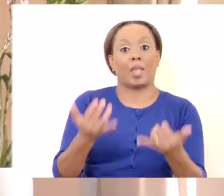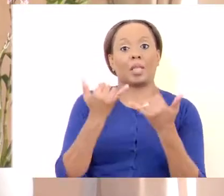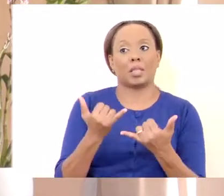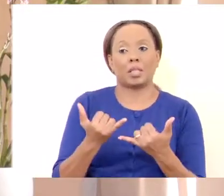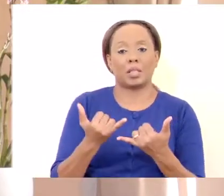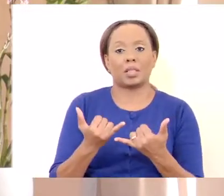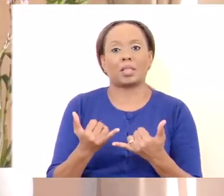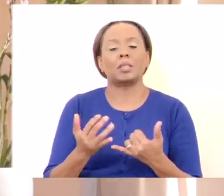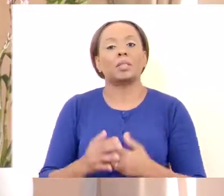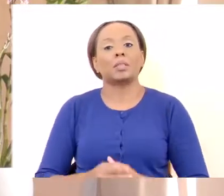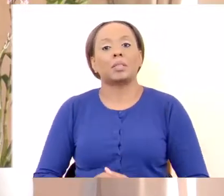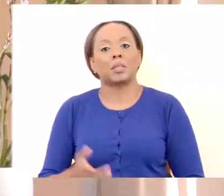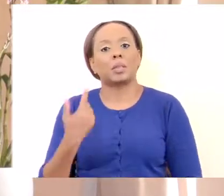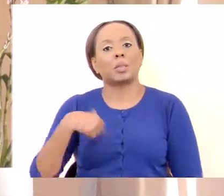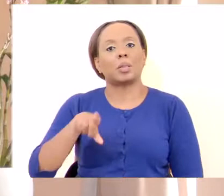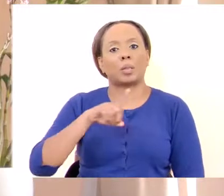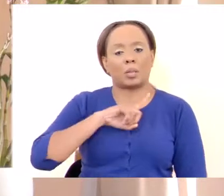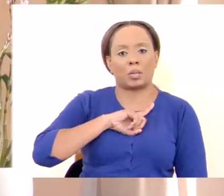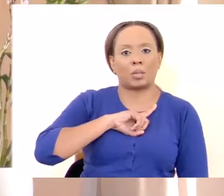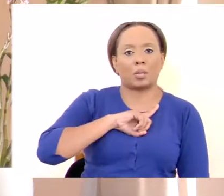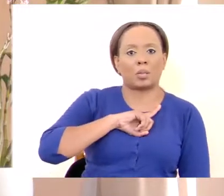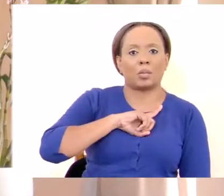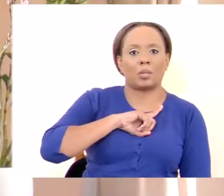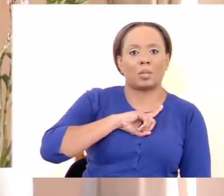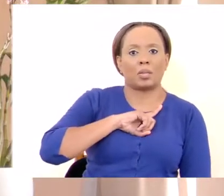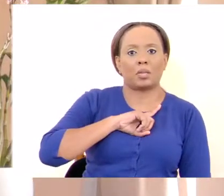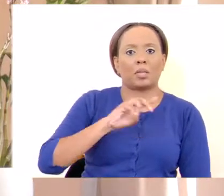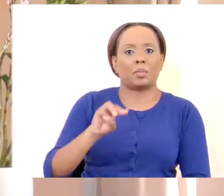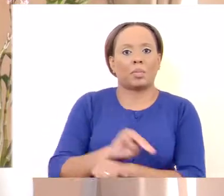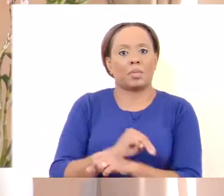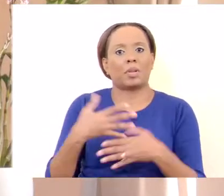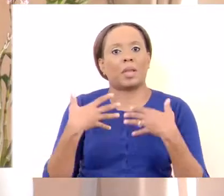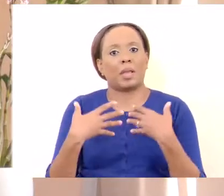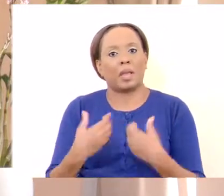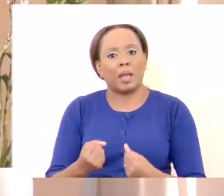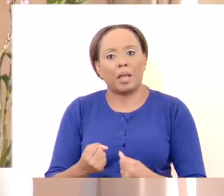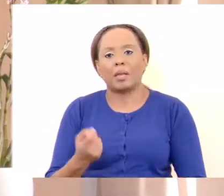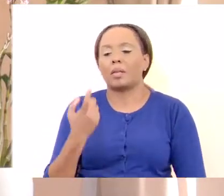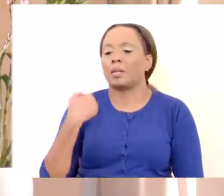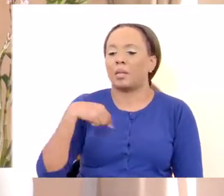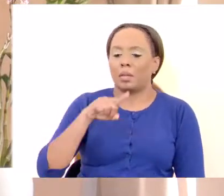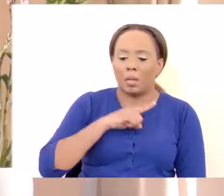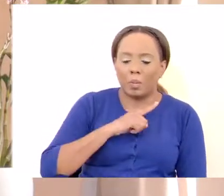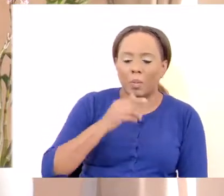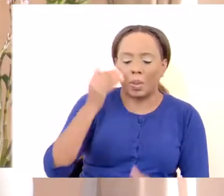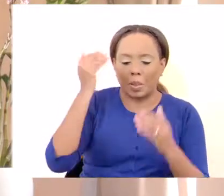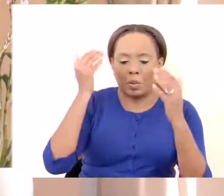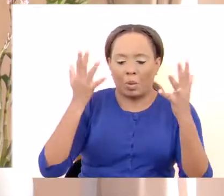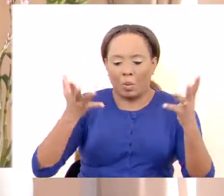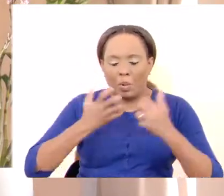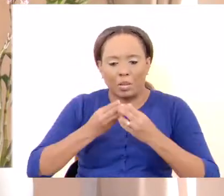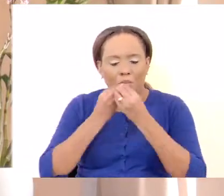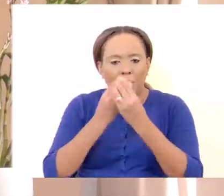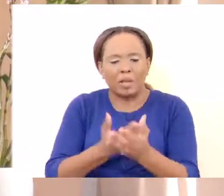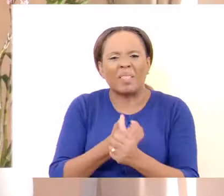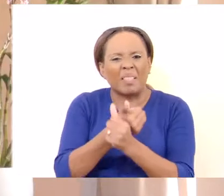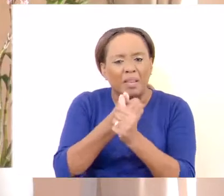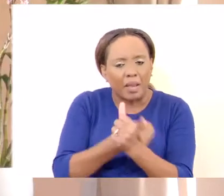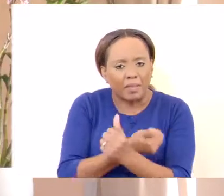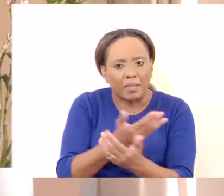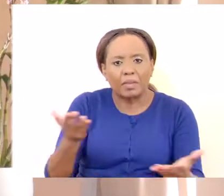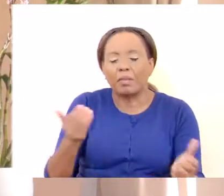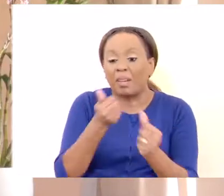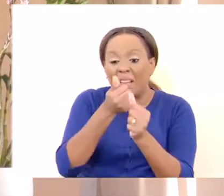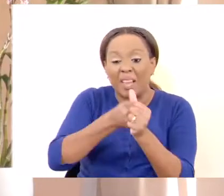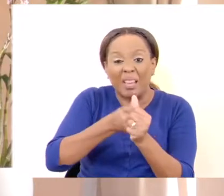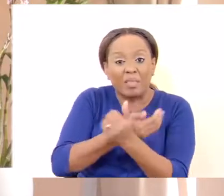therefore consistent with the ministry's practice of counting and publishing every COVID-related death in